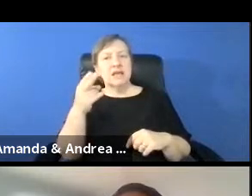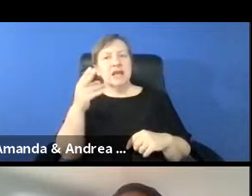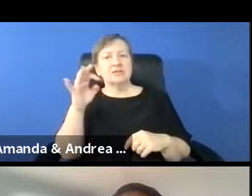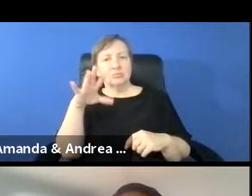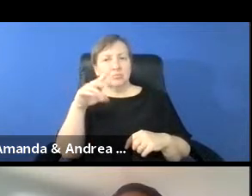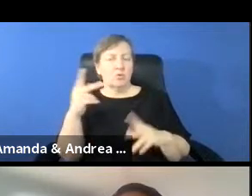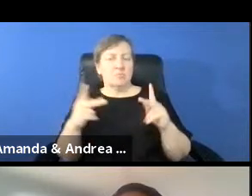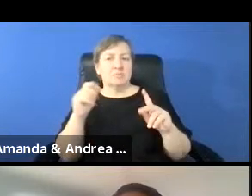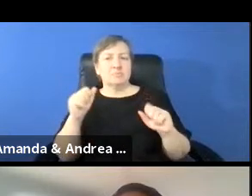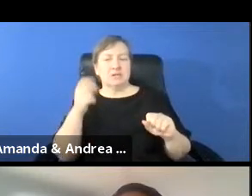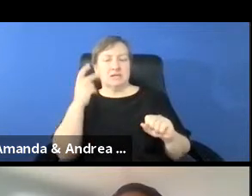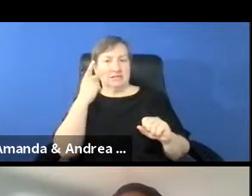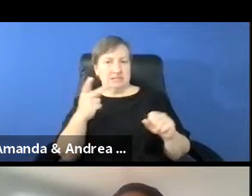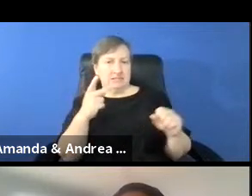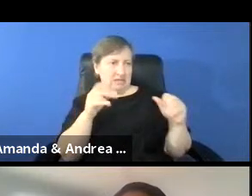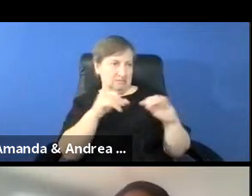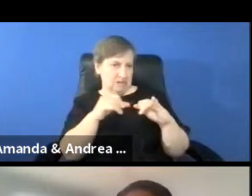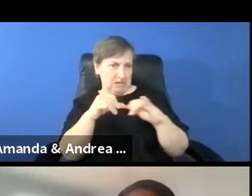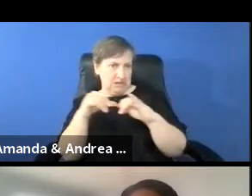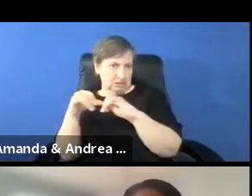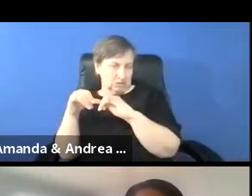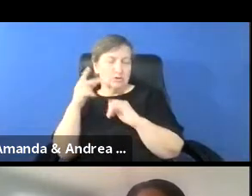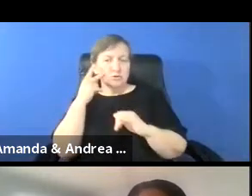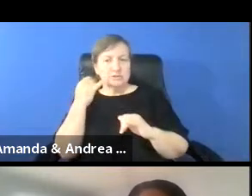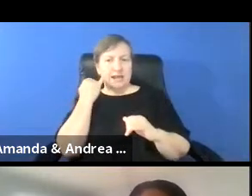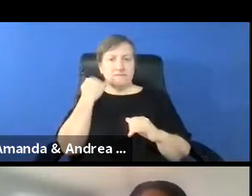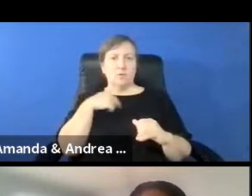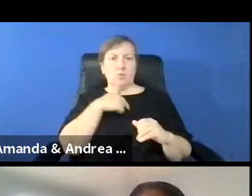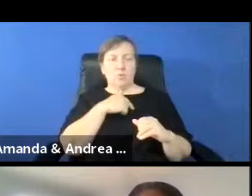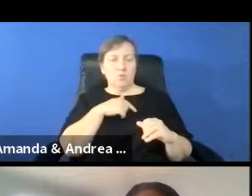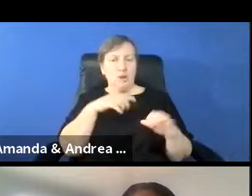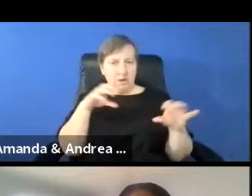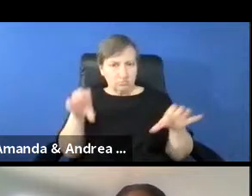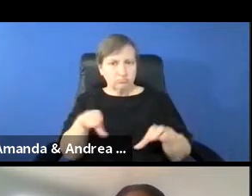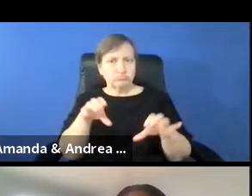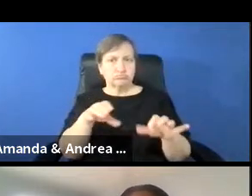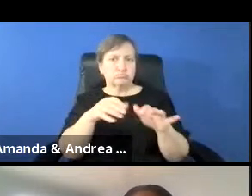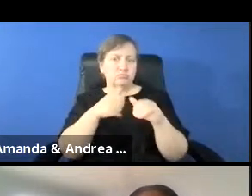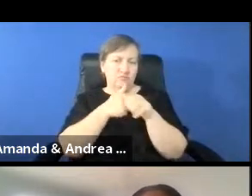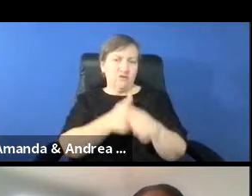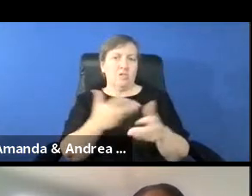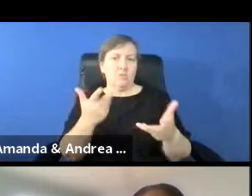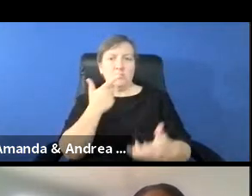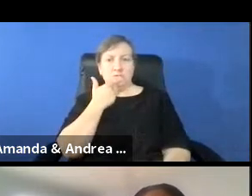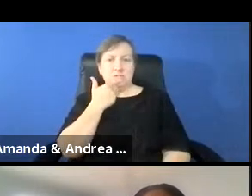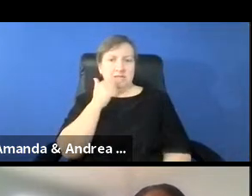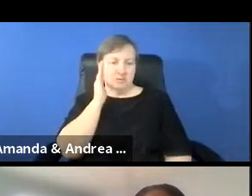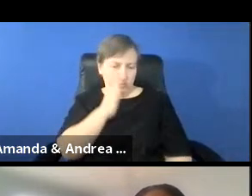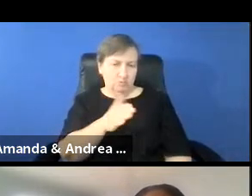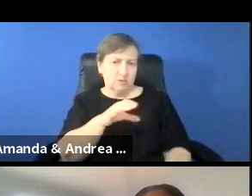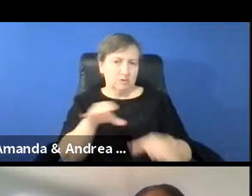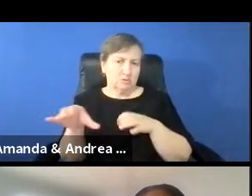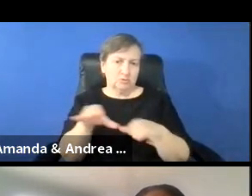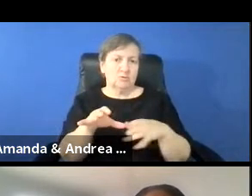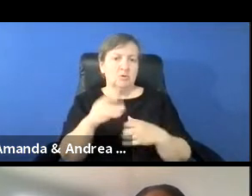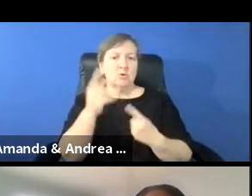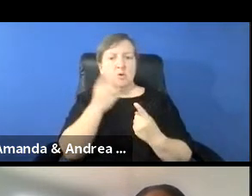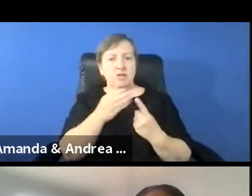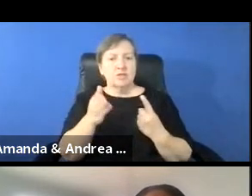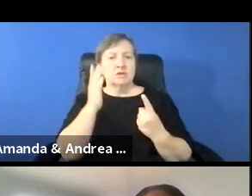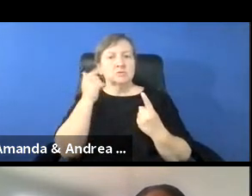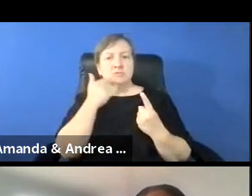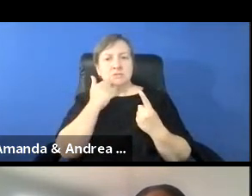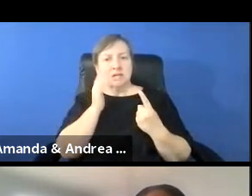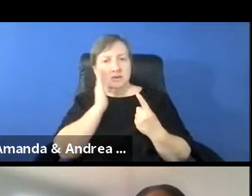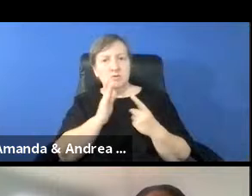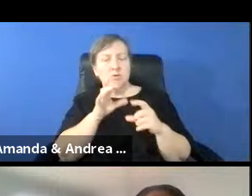folks can see and measure to see if we are performing up to what we said we were going to do. Because one of the things we said we were going to do